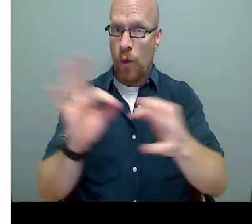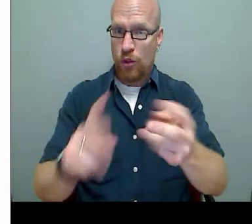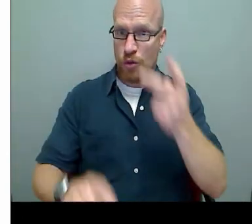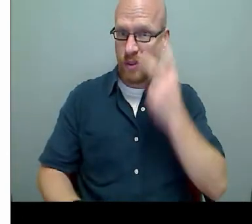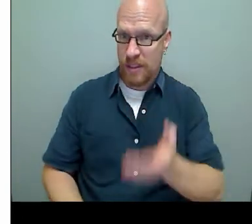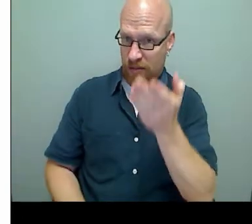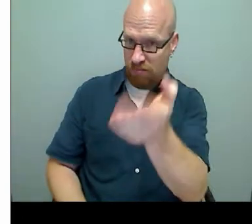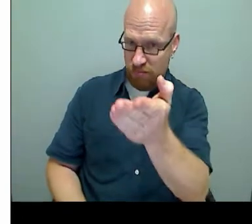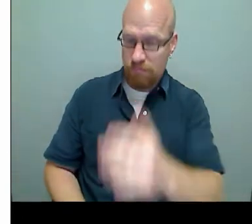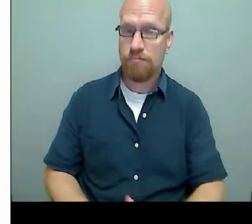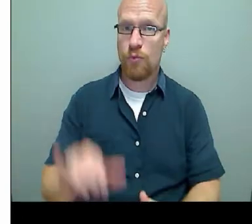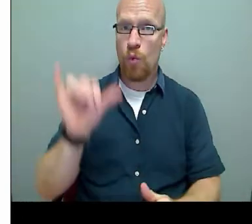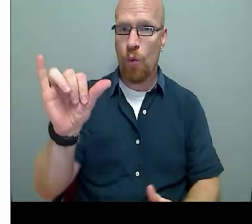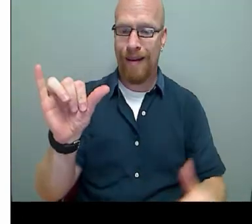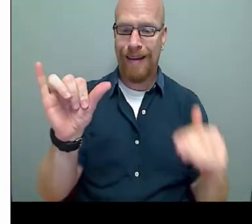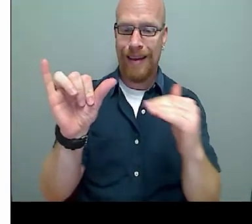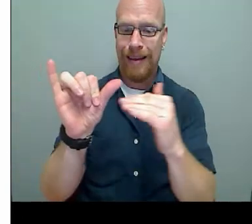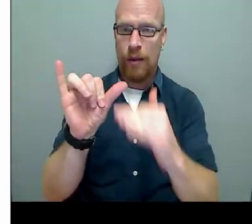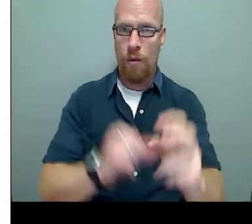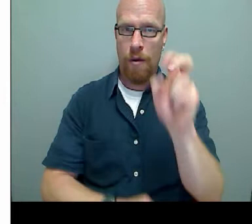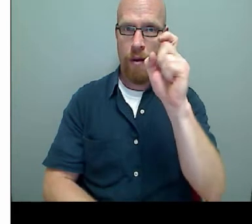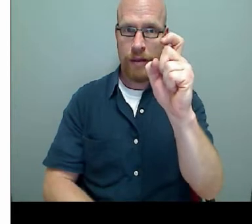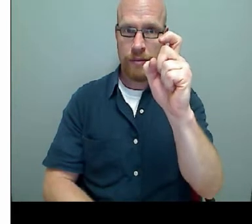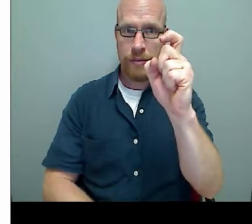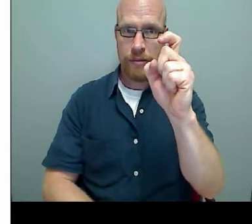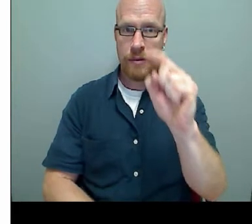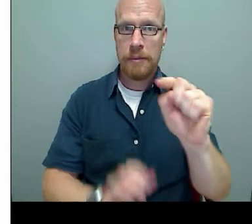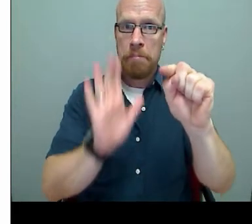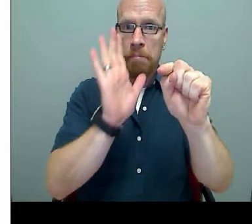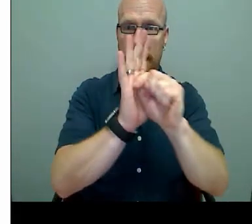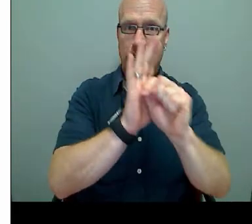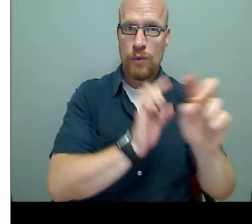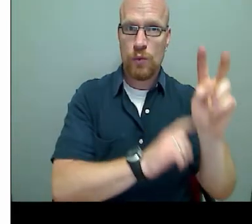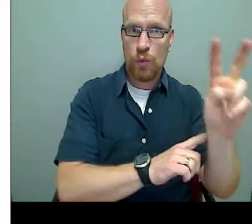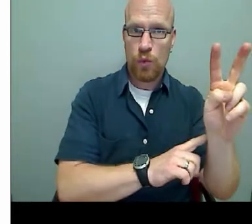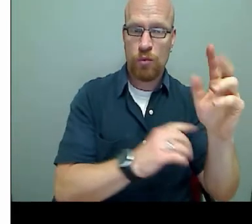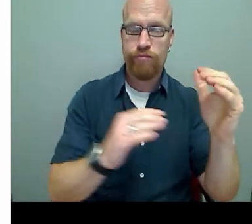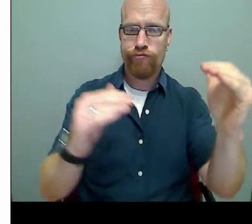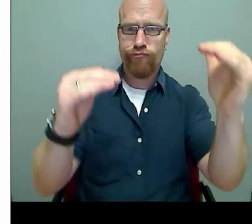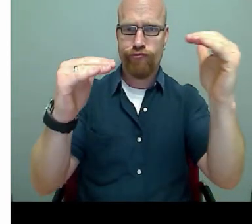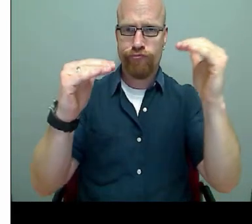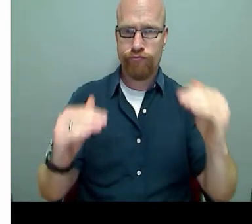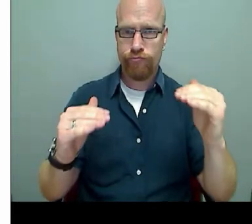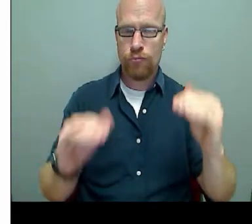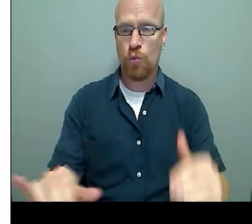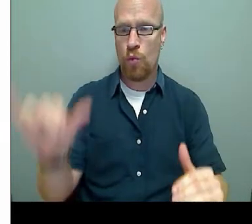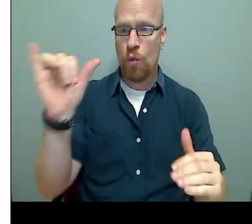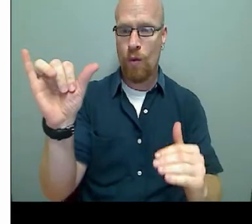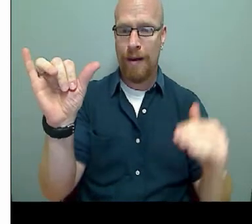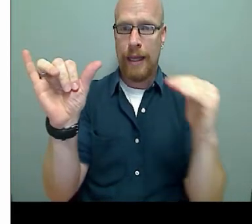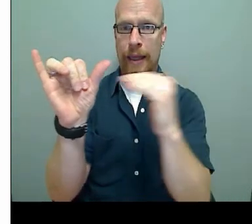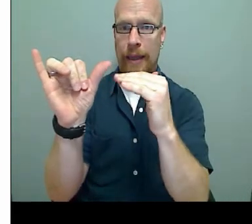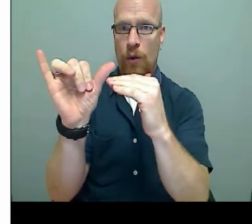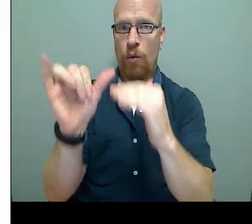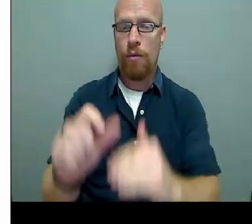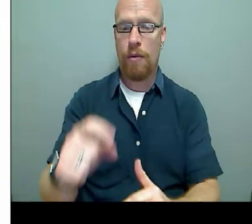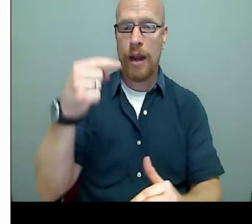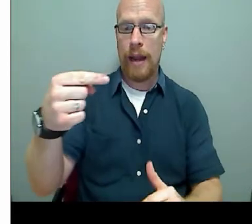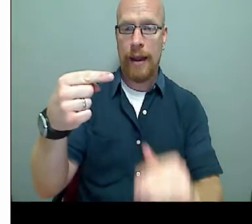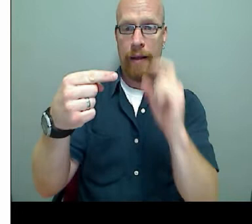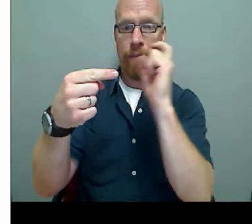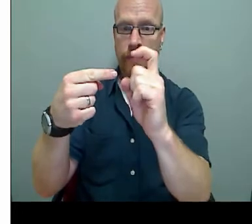So we have two equations here. Y equals x minus 2. The second equation would be y